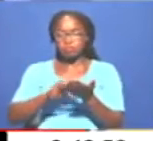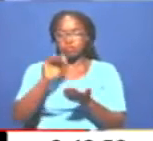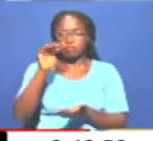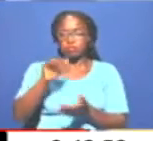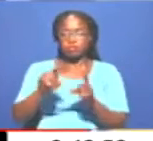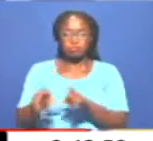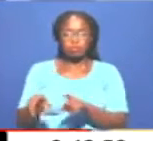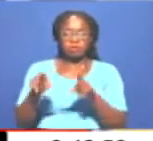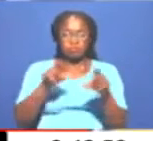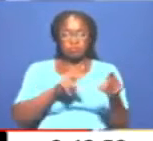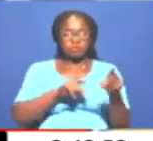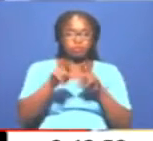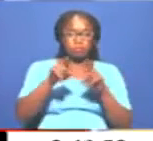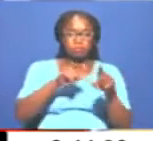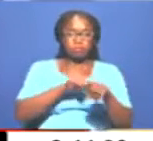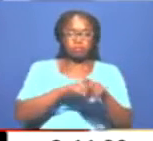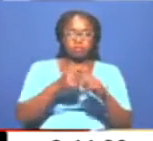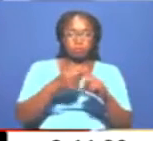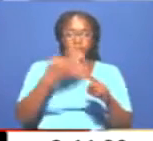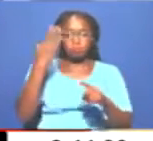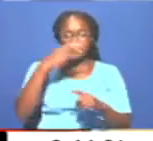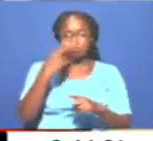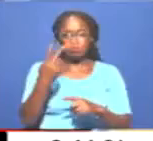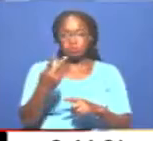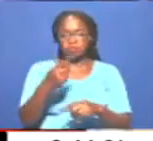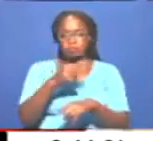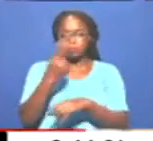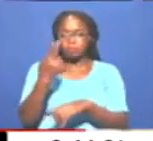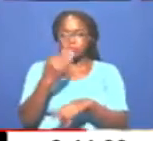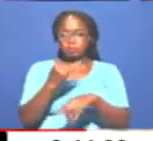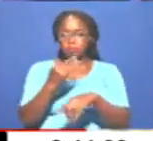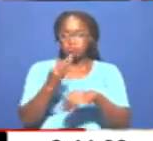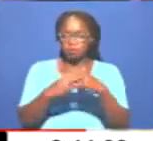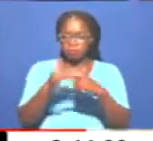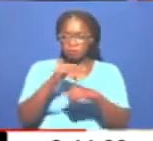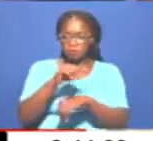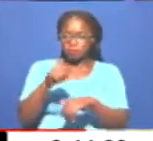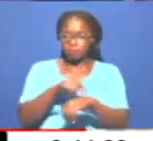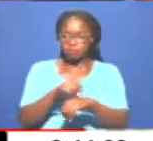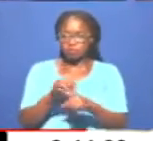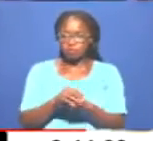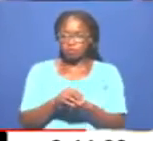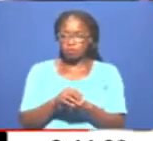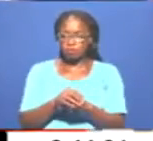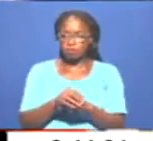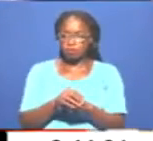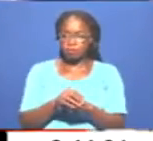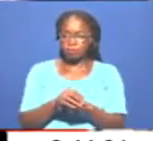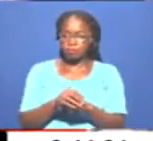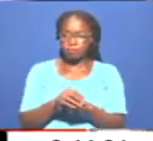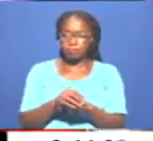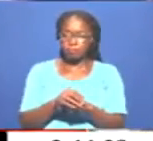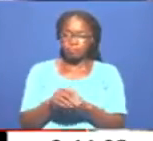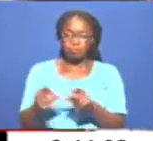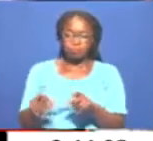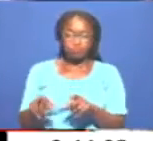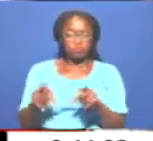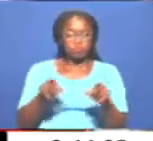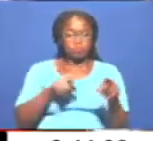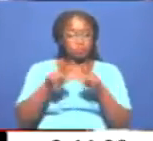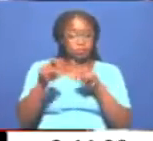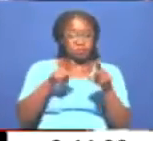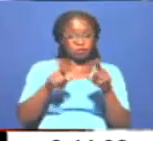transit time from 4 days to 28 hours. Movement of cargo through the railway system is efficient,